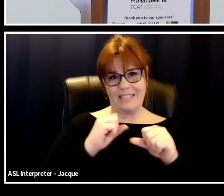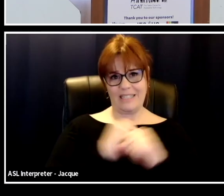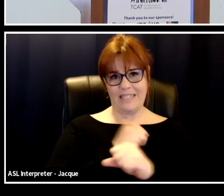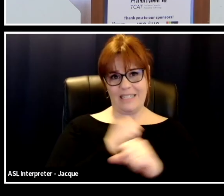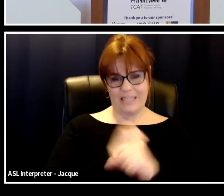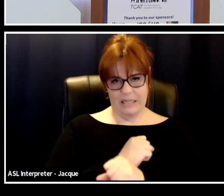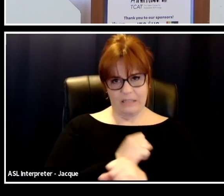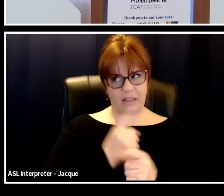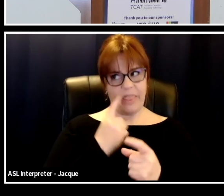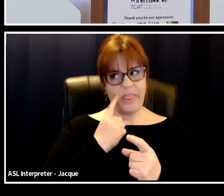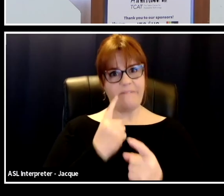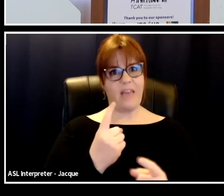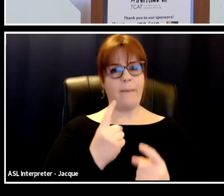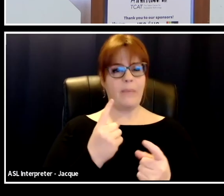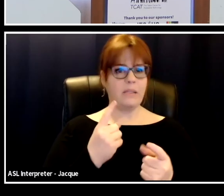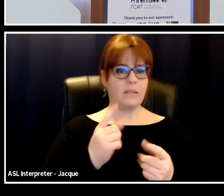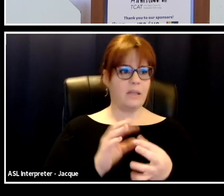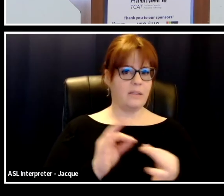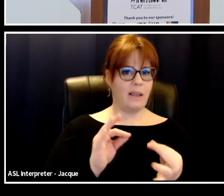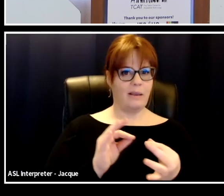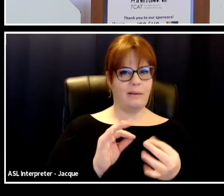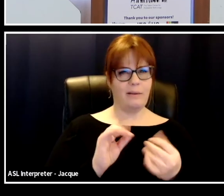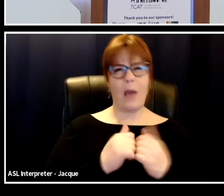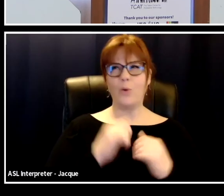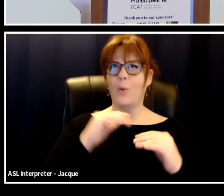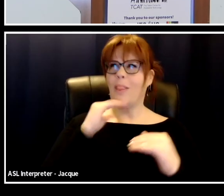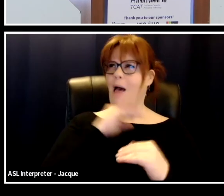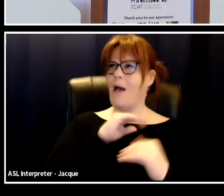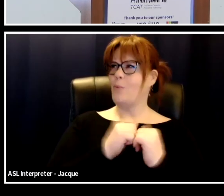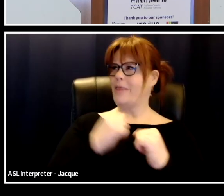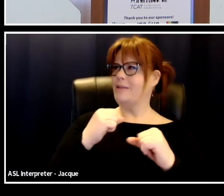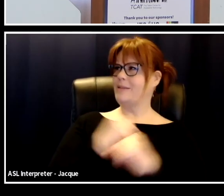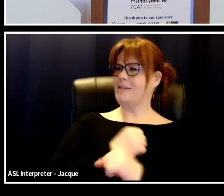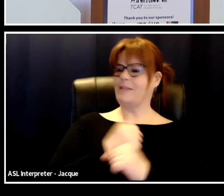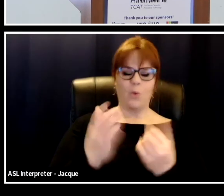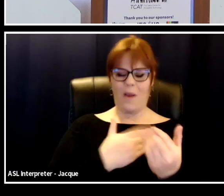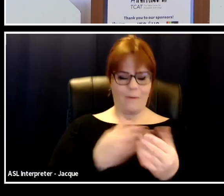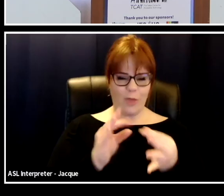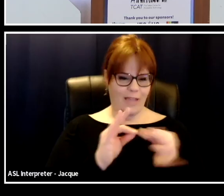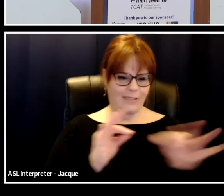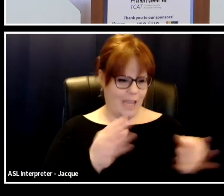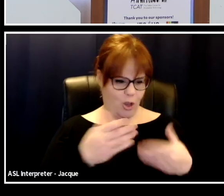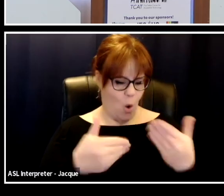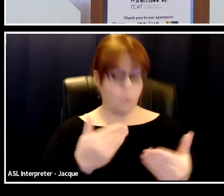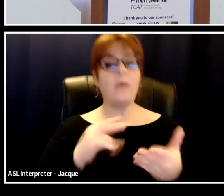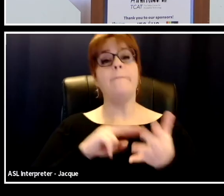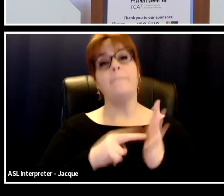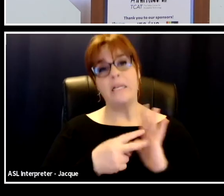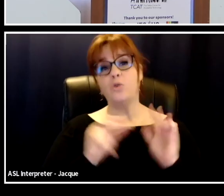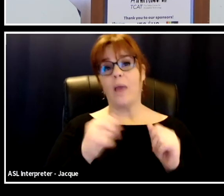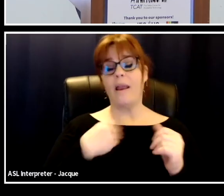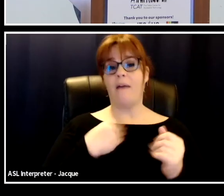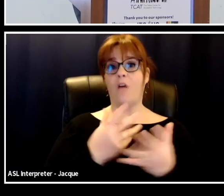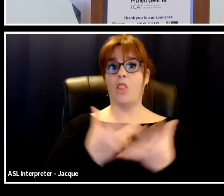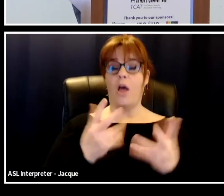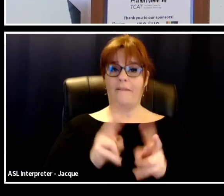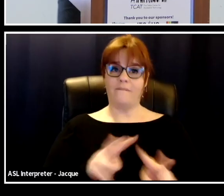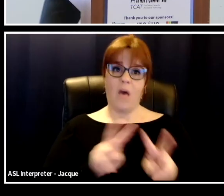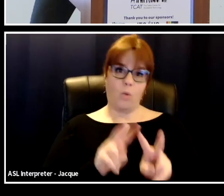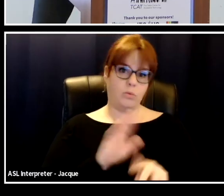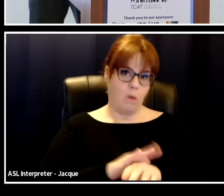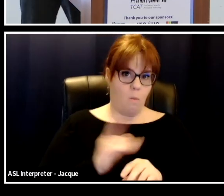the famous saying, how to lie with statistics, or whatever that saying goes, means you can, have a lot of values on one side